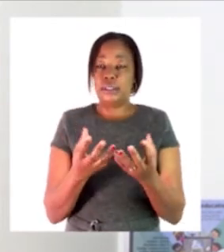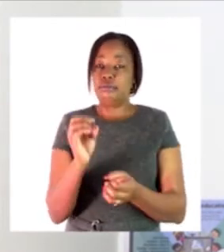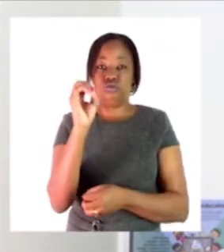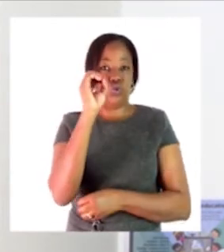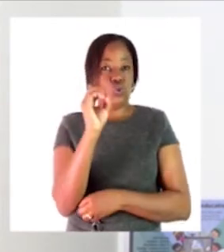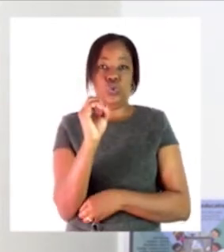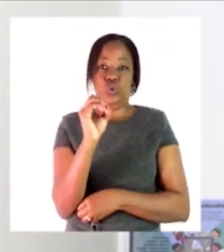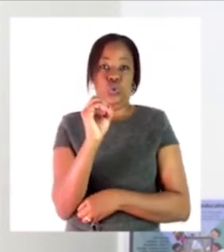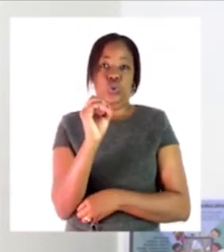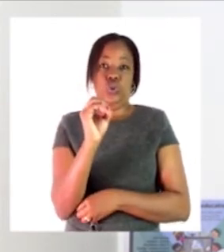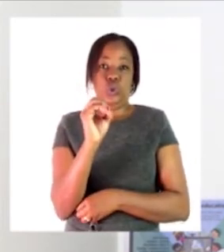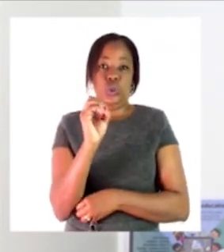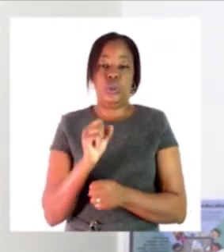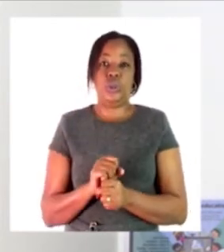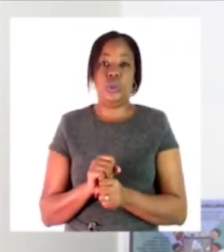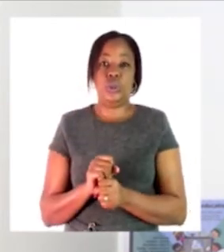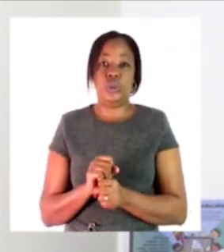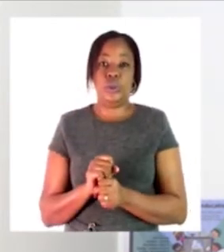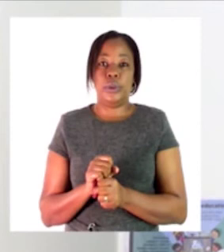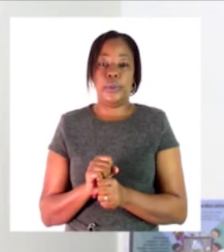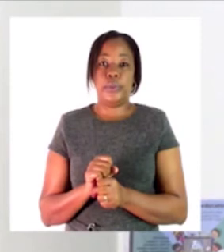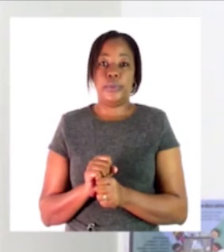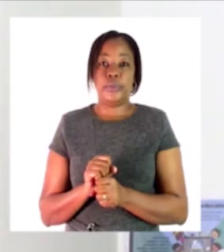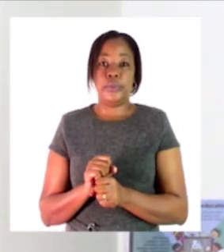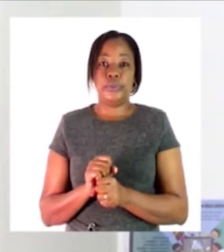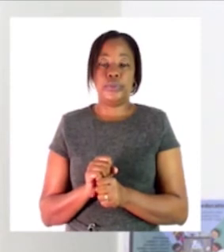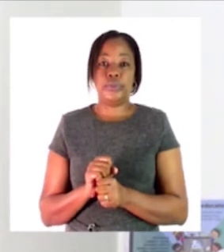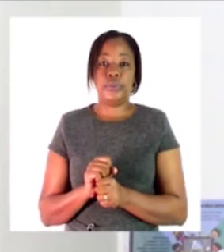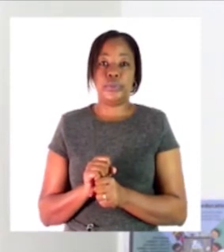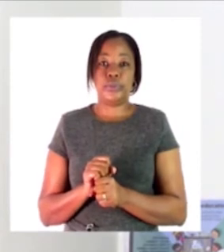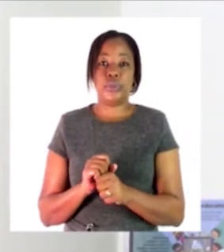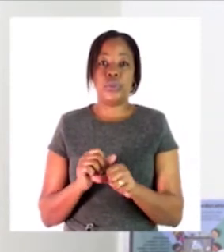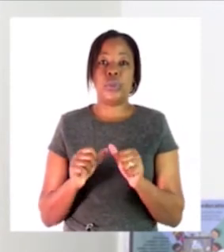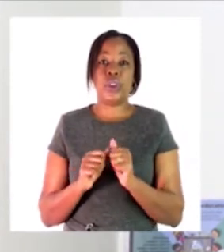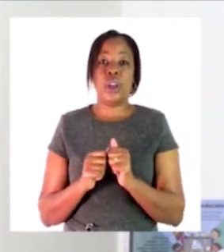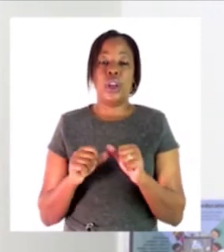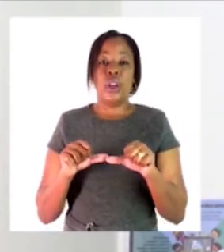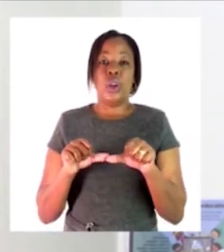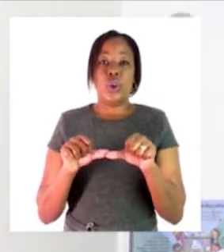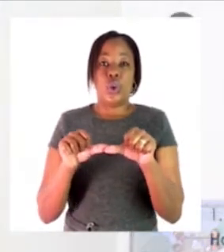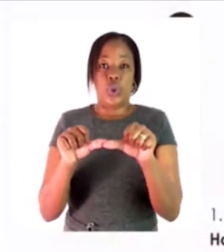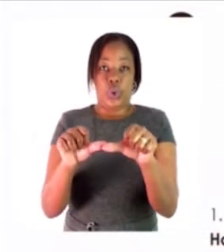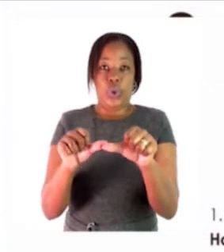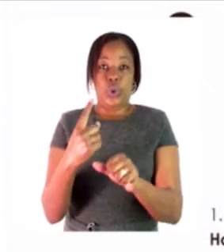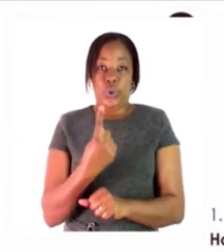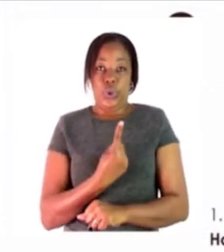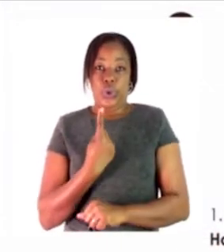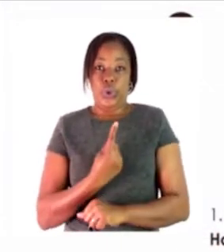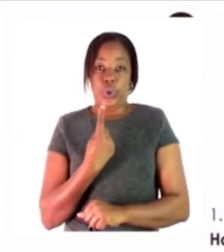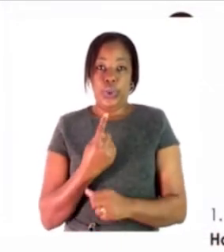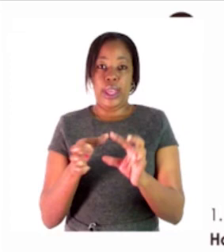get it if you don't have the sticks and the stones nearby you. So I would like you to do the rest